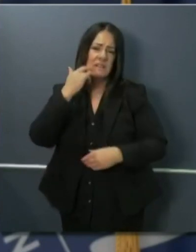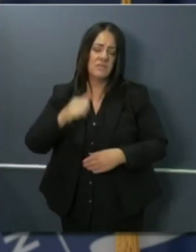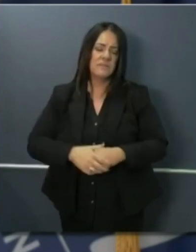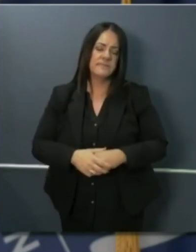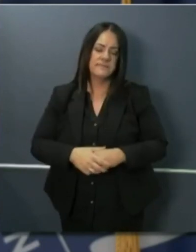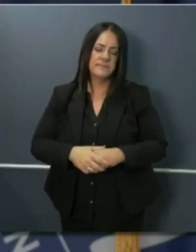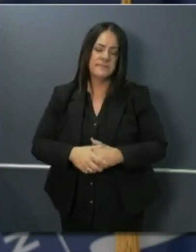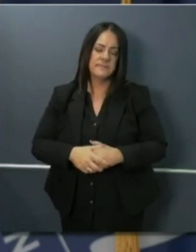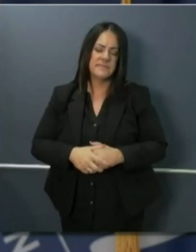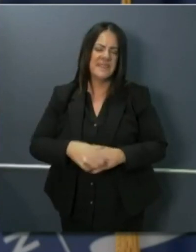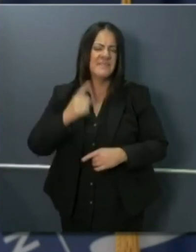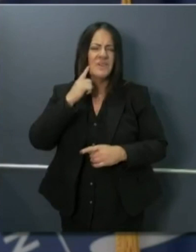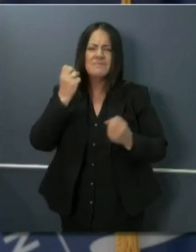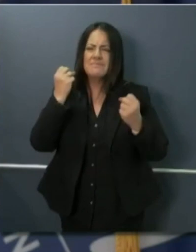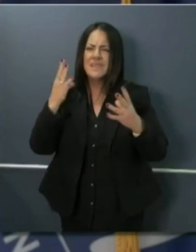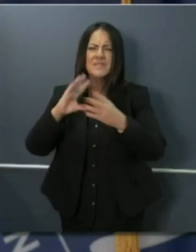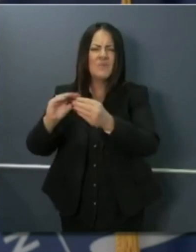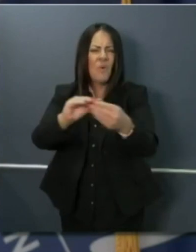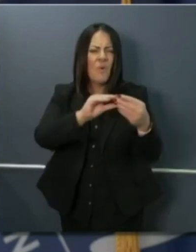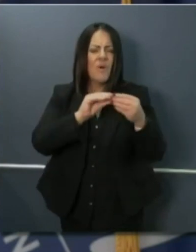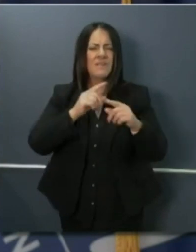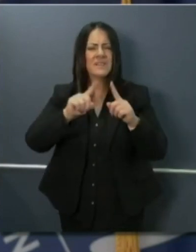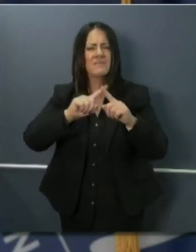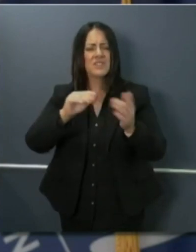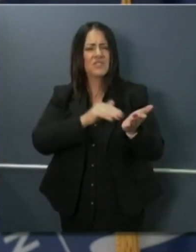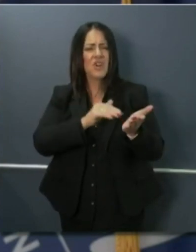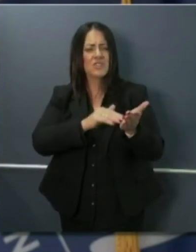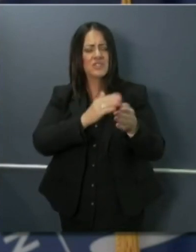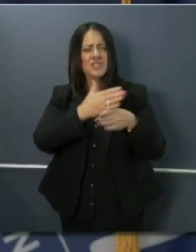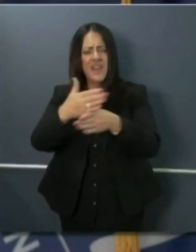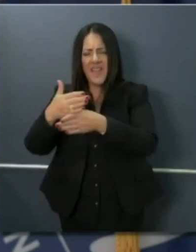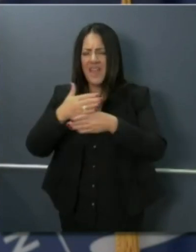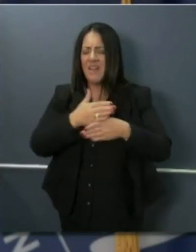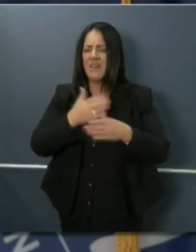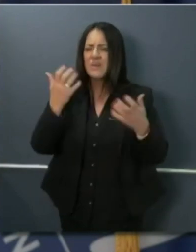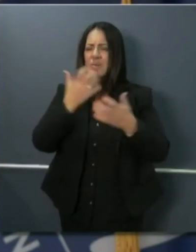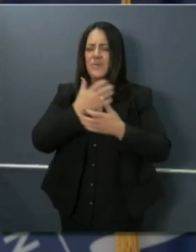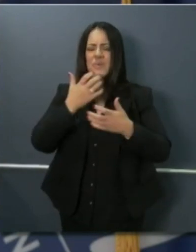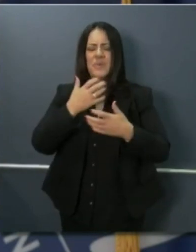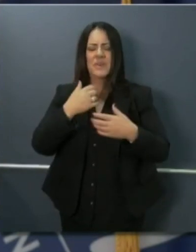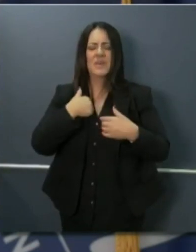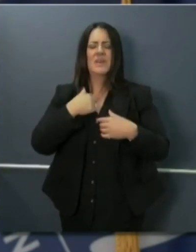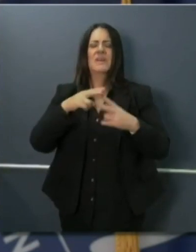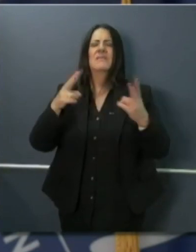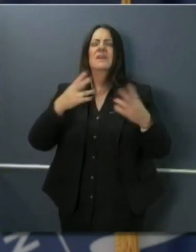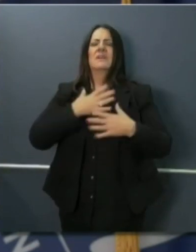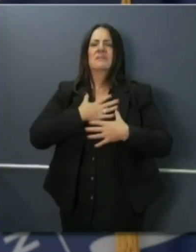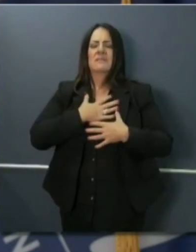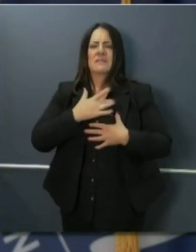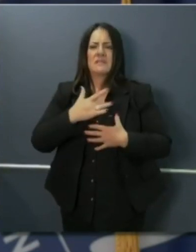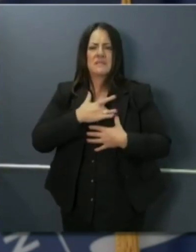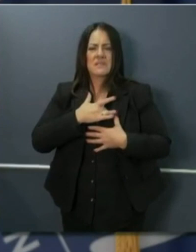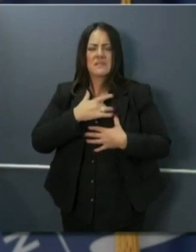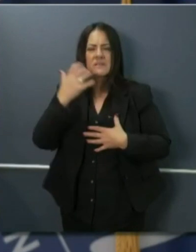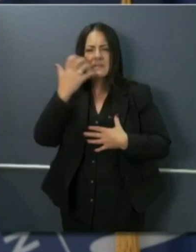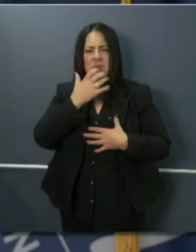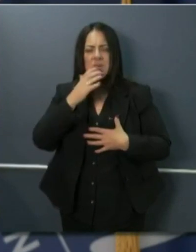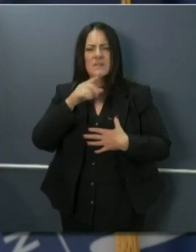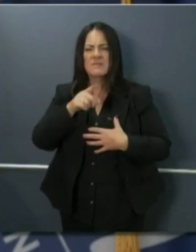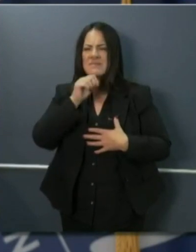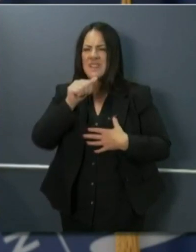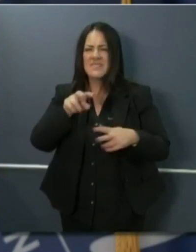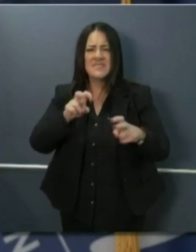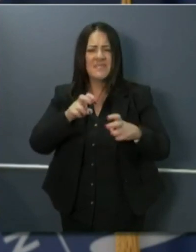moved by the many stories of the physicians and others whose true selflessness has really led